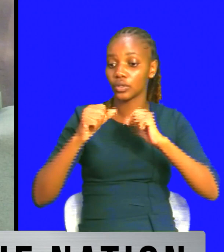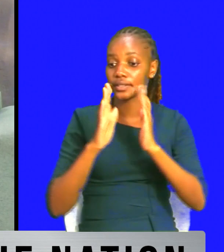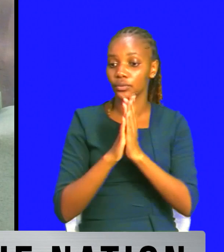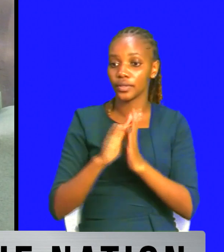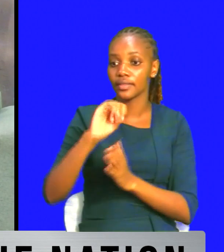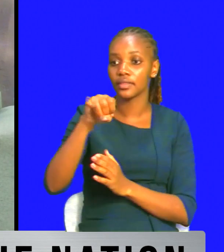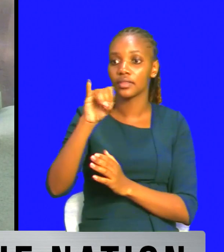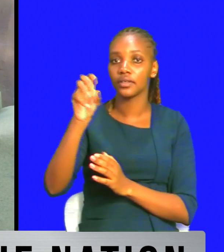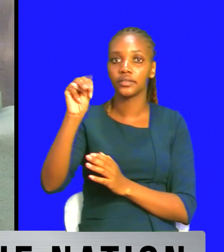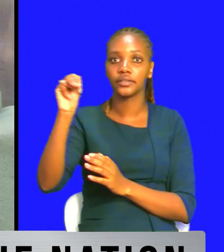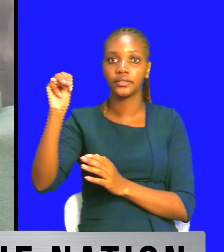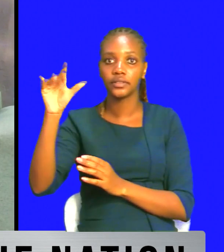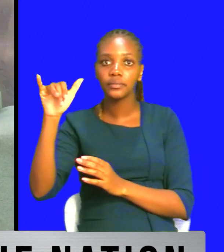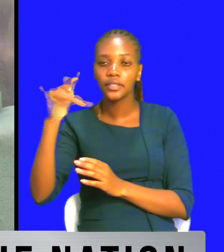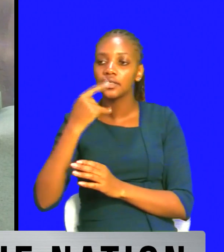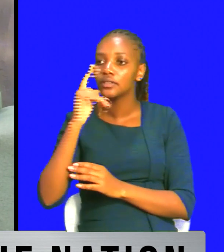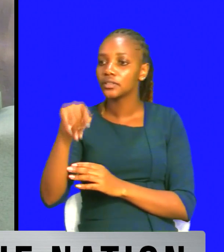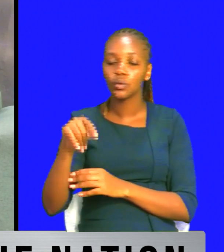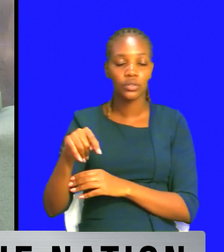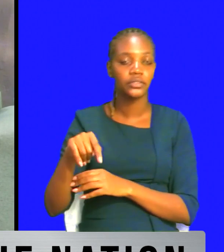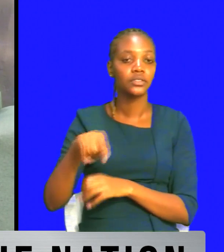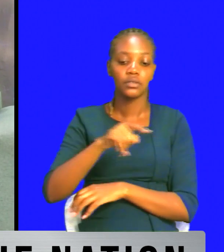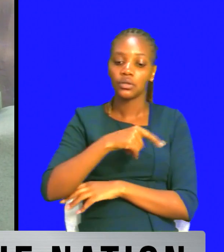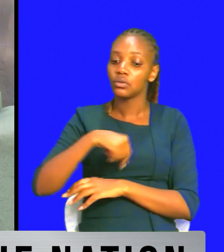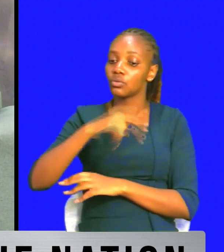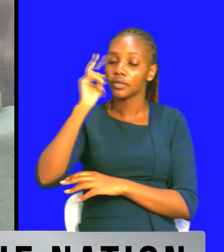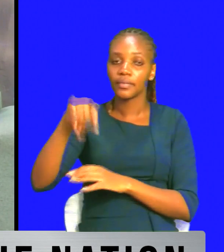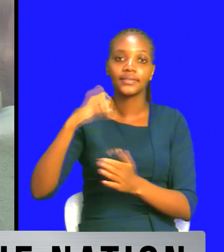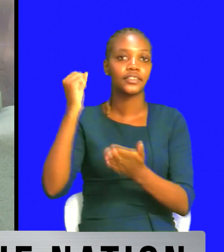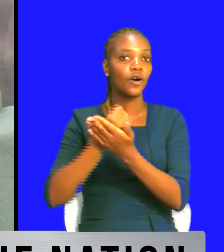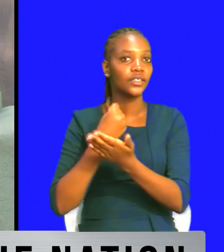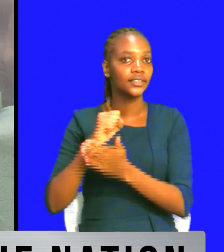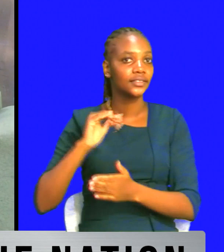Jimmy Wanjigi and Okia Umtata saying that we really need to audit our debt,